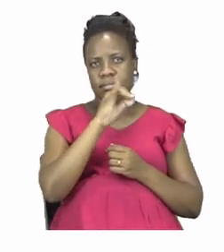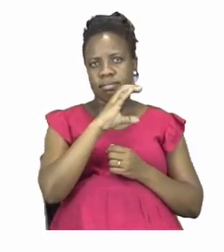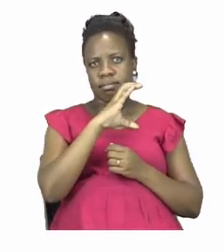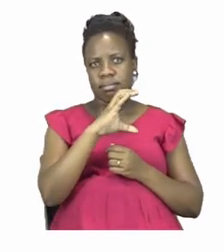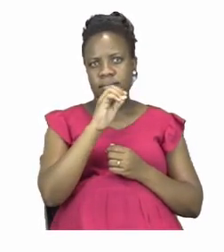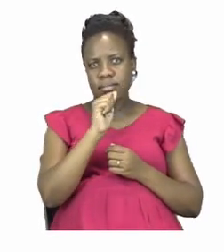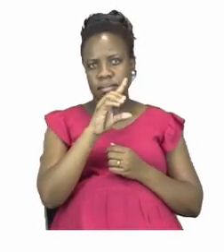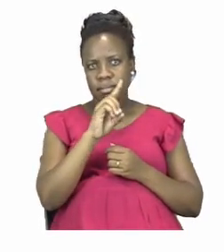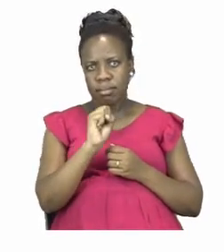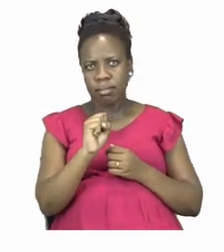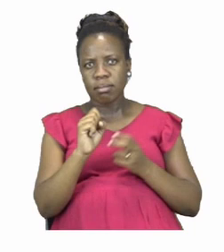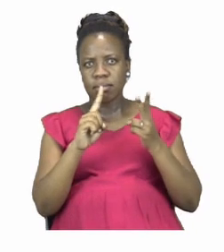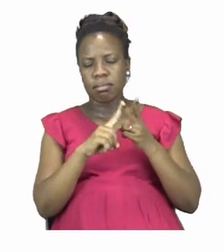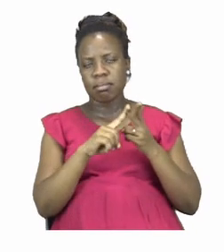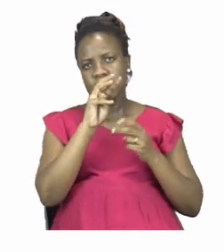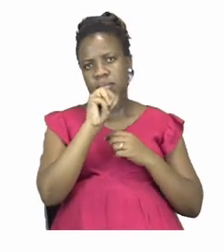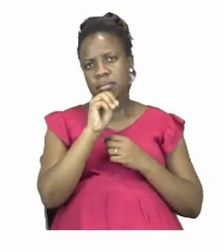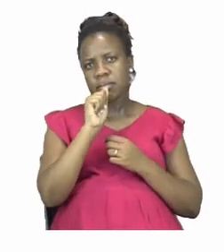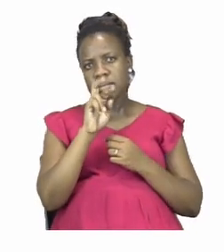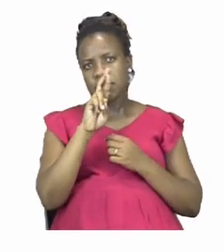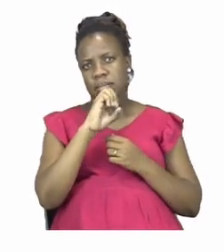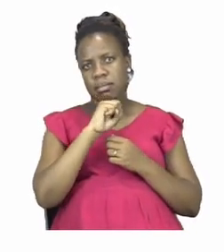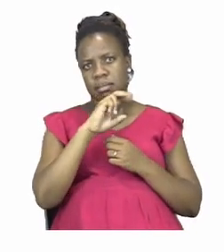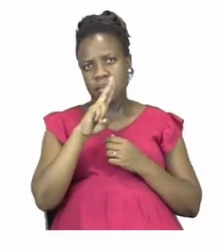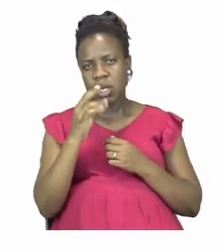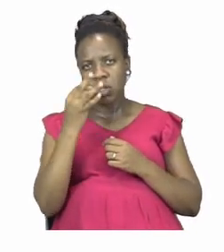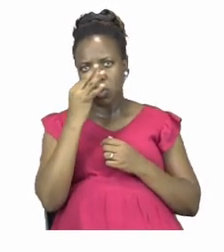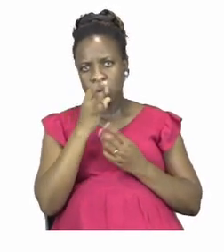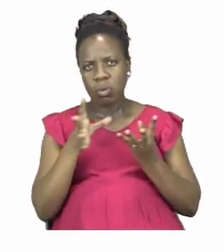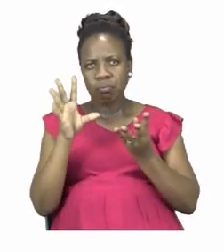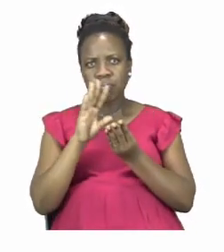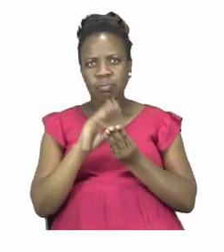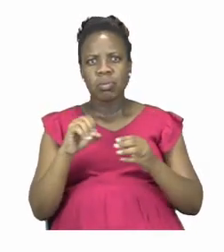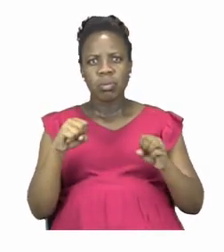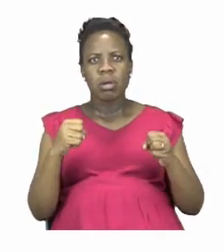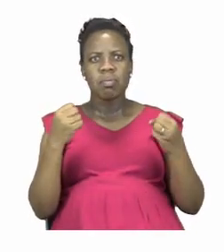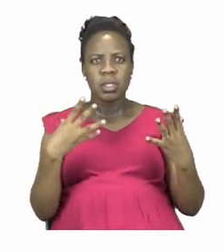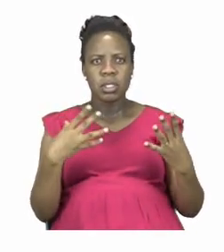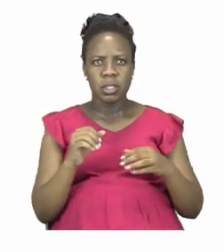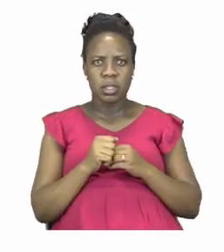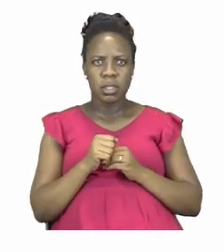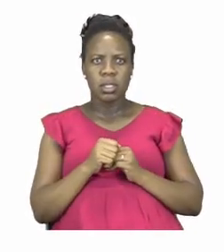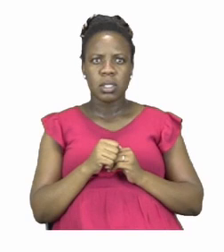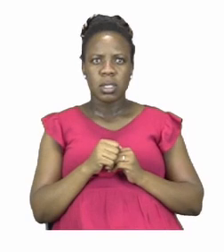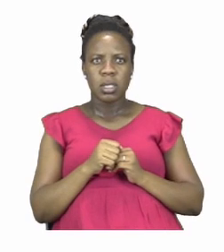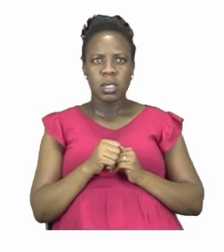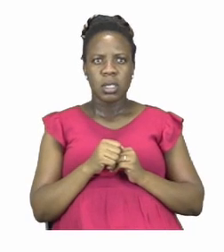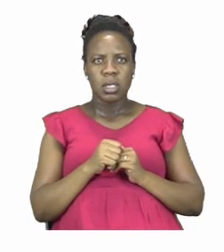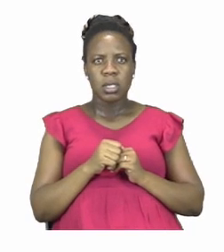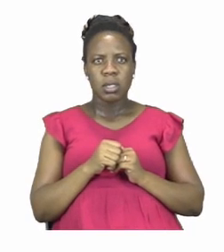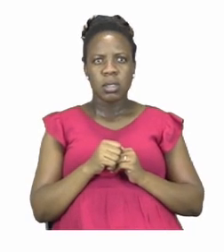6. What plant was planted the second most? So you have to write down the name of that plant, boys and